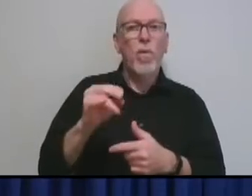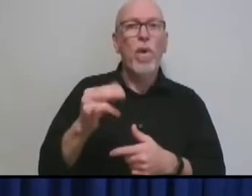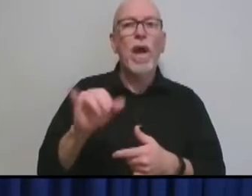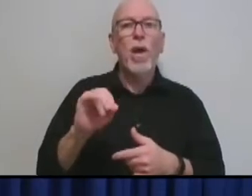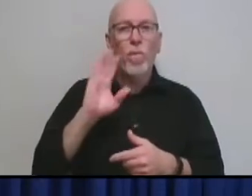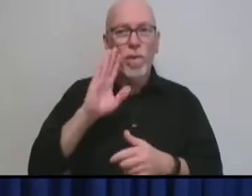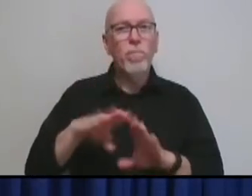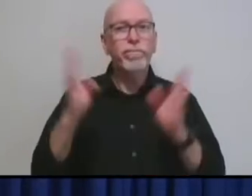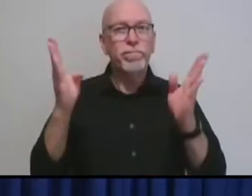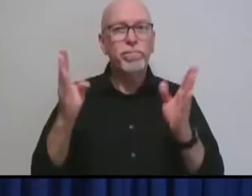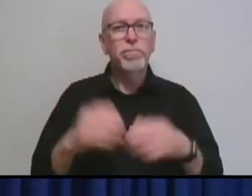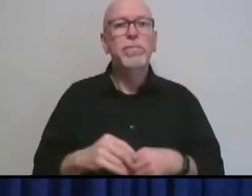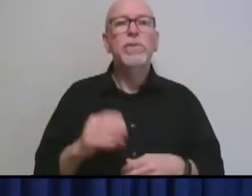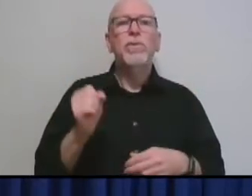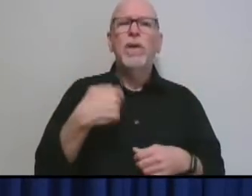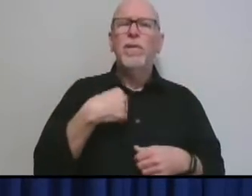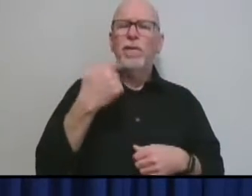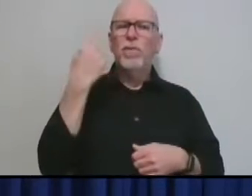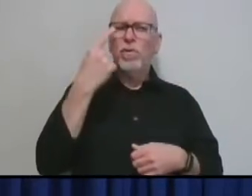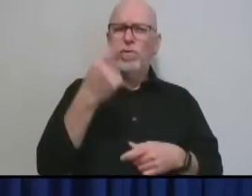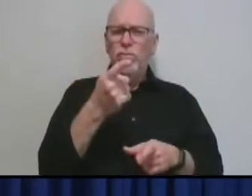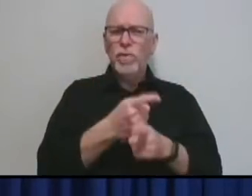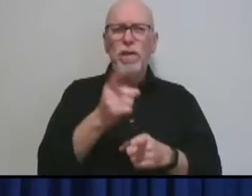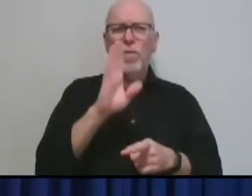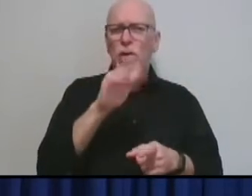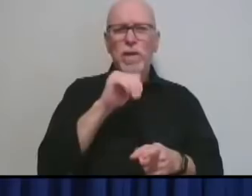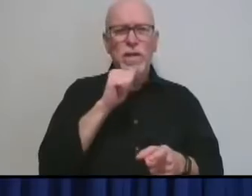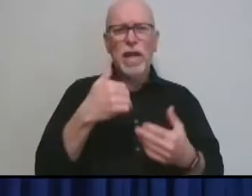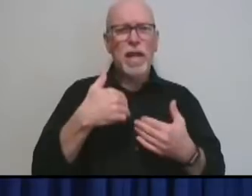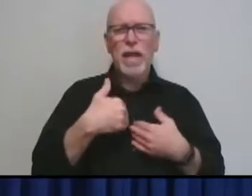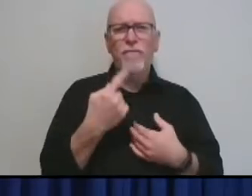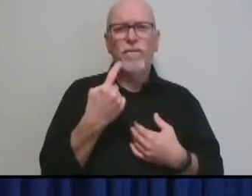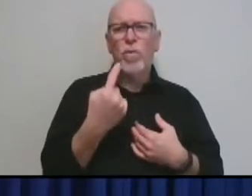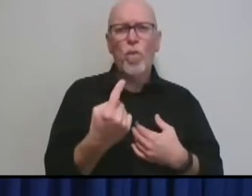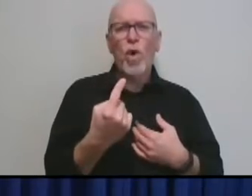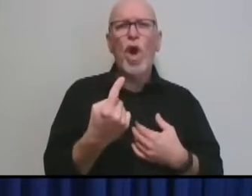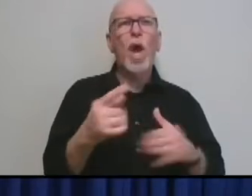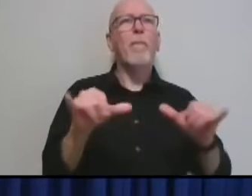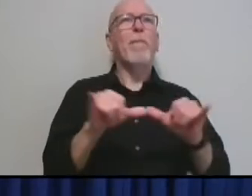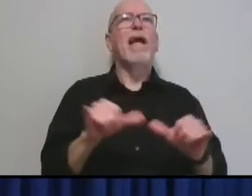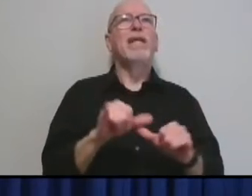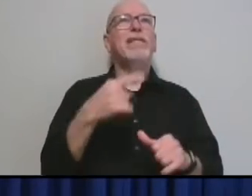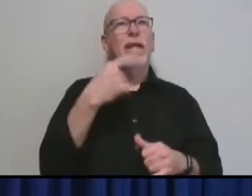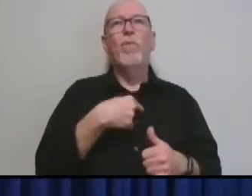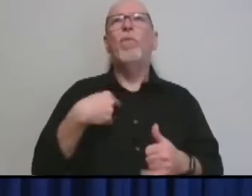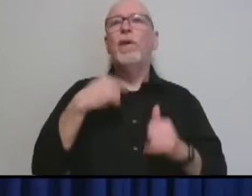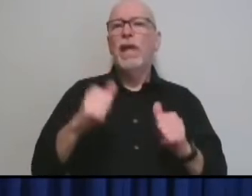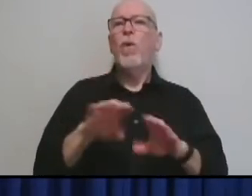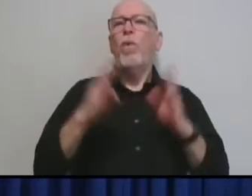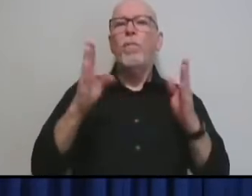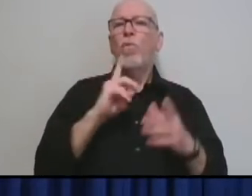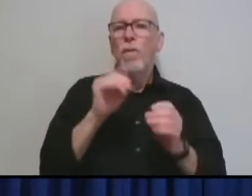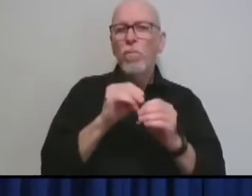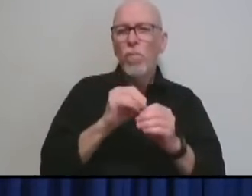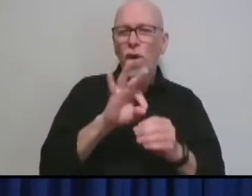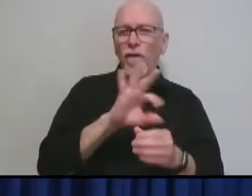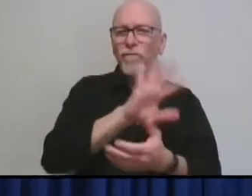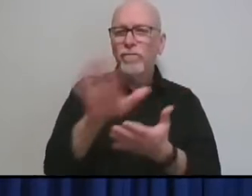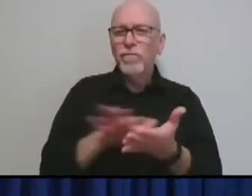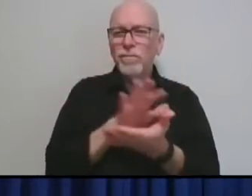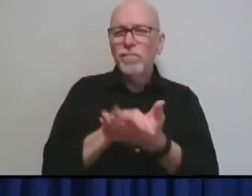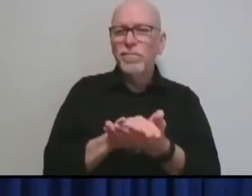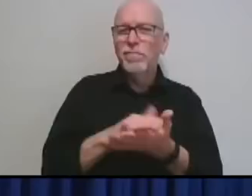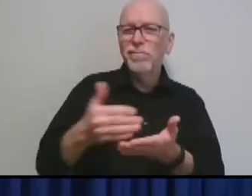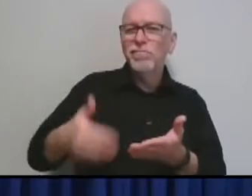I understanding your earlier answer correctly? There will not be a single metric that says we can lift things. It's going to be more intuitive based